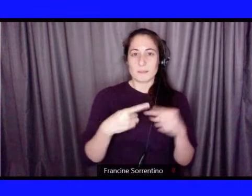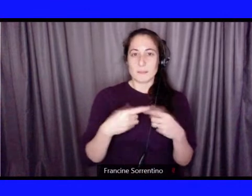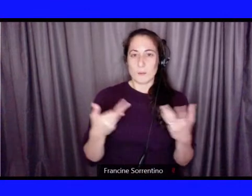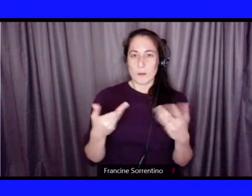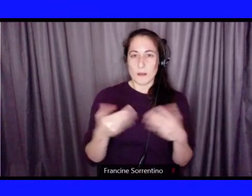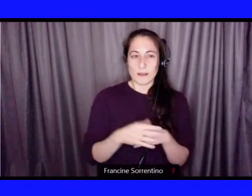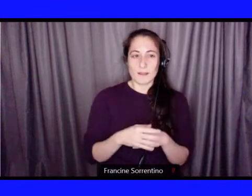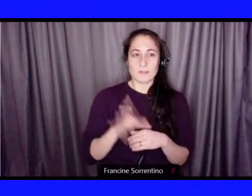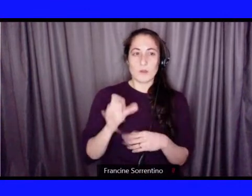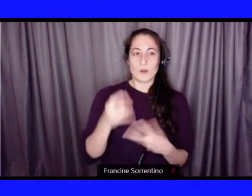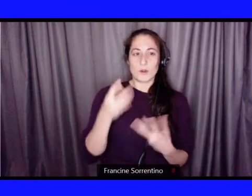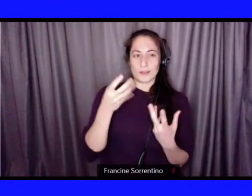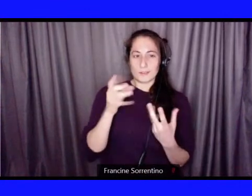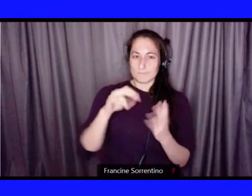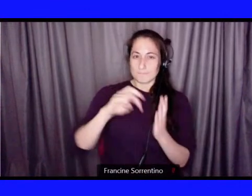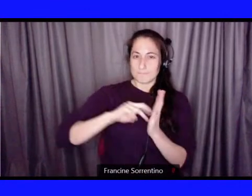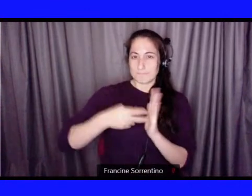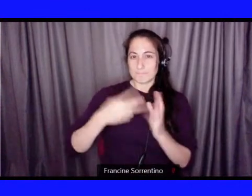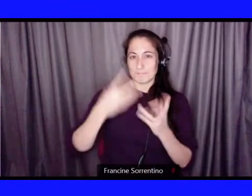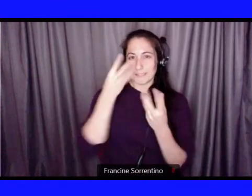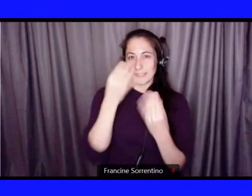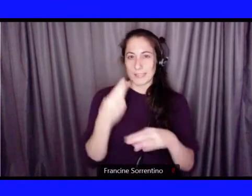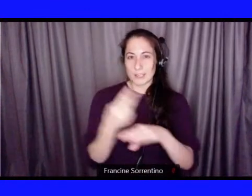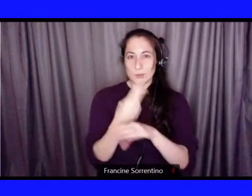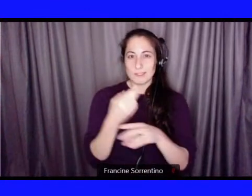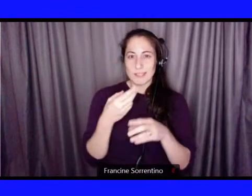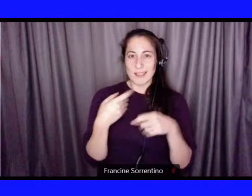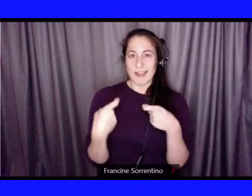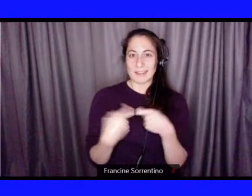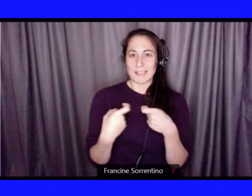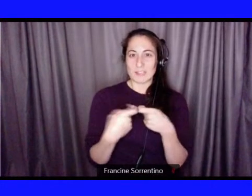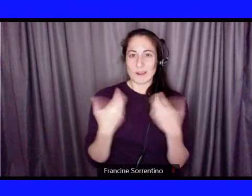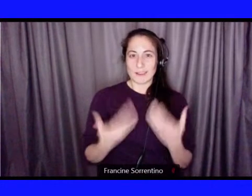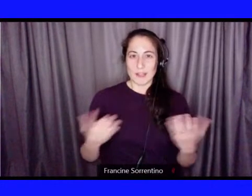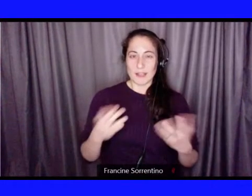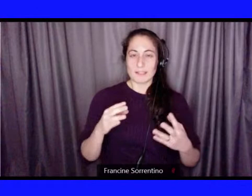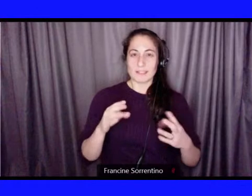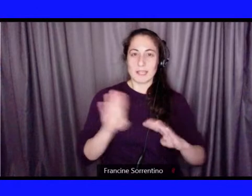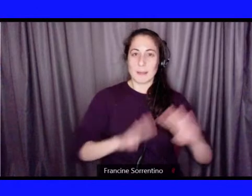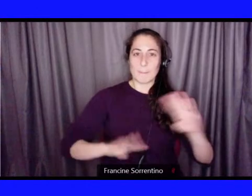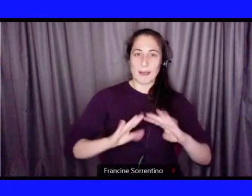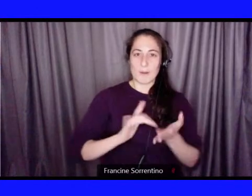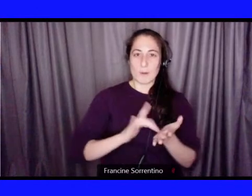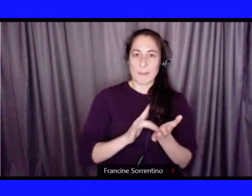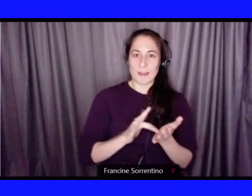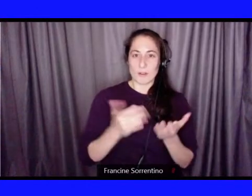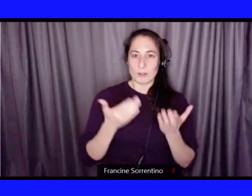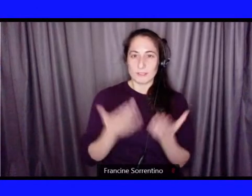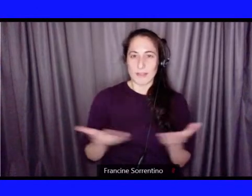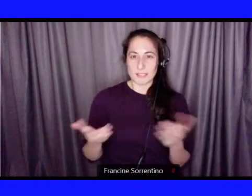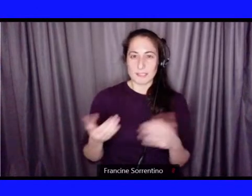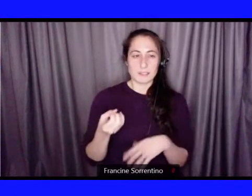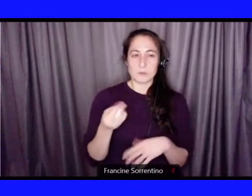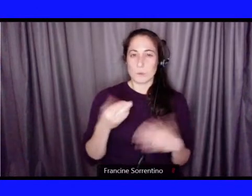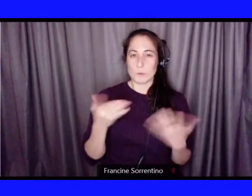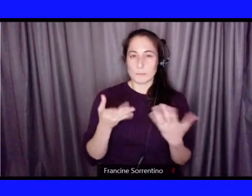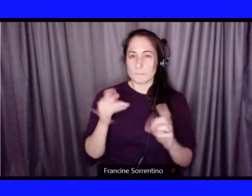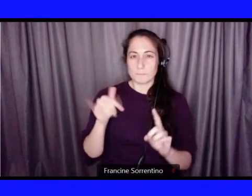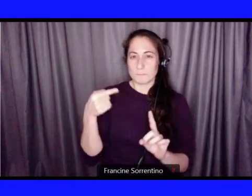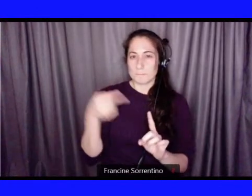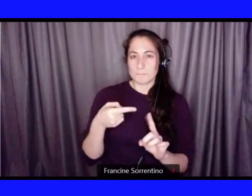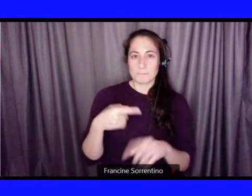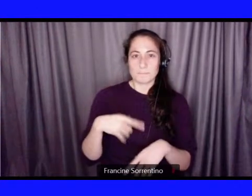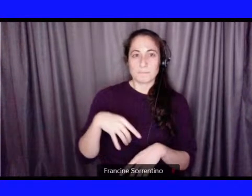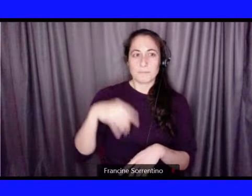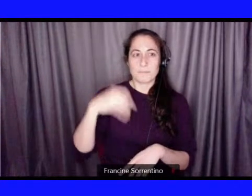pulse ox and your cardiac rhythm. And so yes, having them integrated with Epic allows us